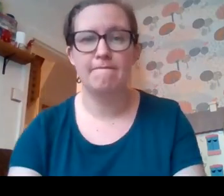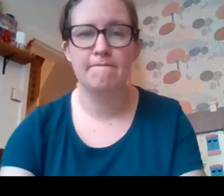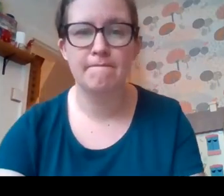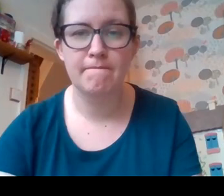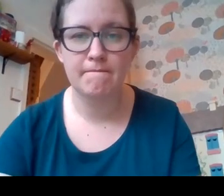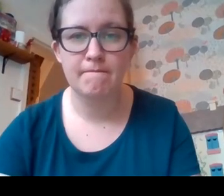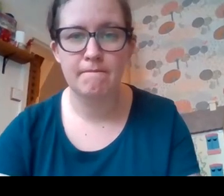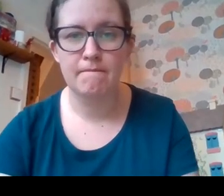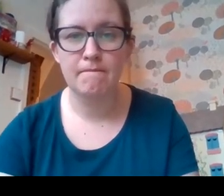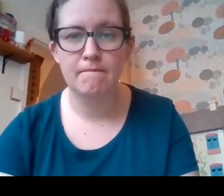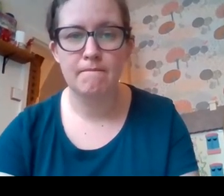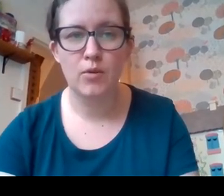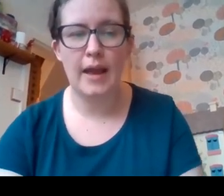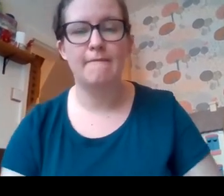play.